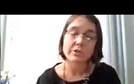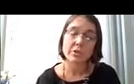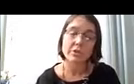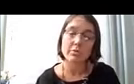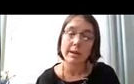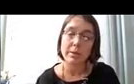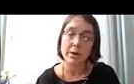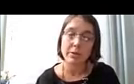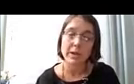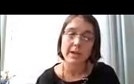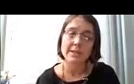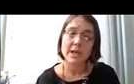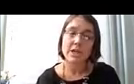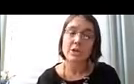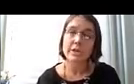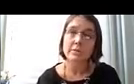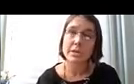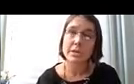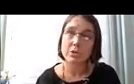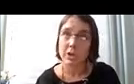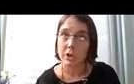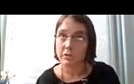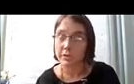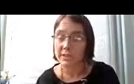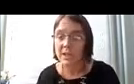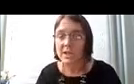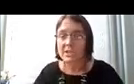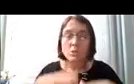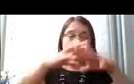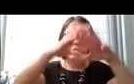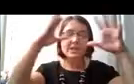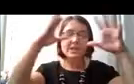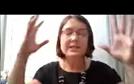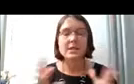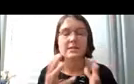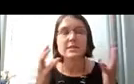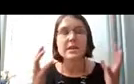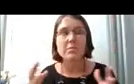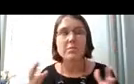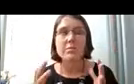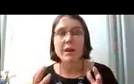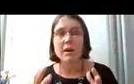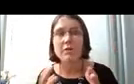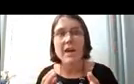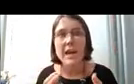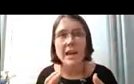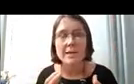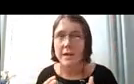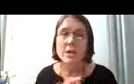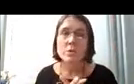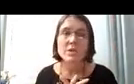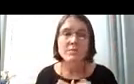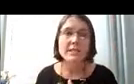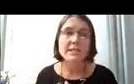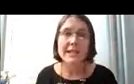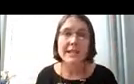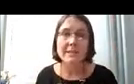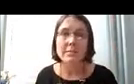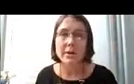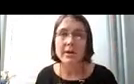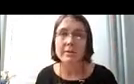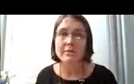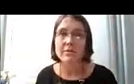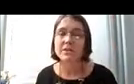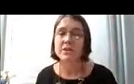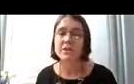is focused on career pathways looking beyond COVID. So all of this sits under the umbrella of LMI, which means